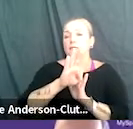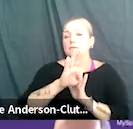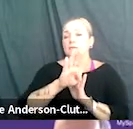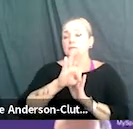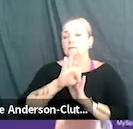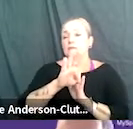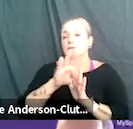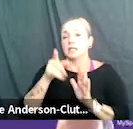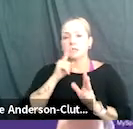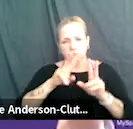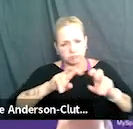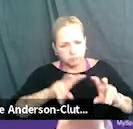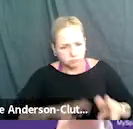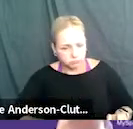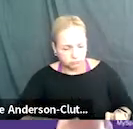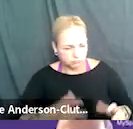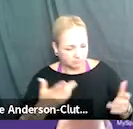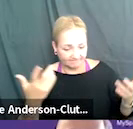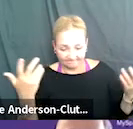point in